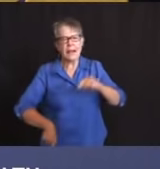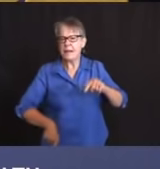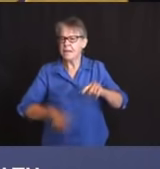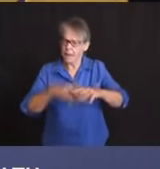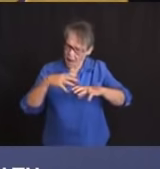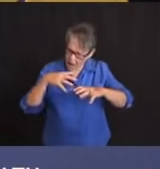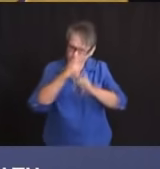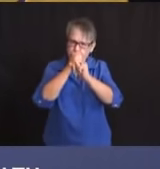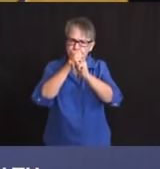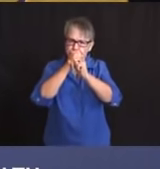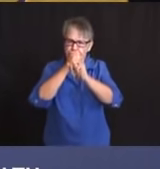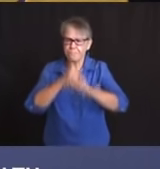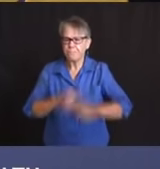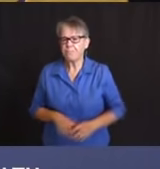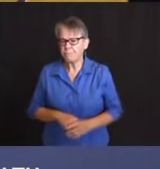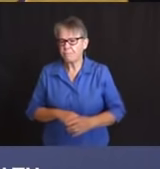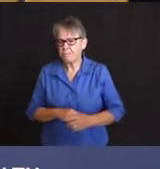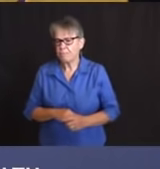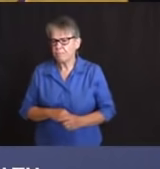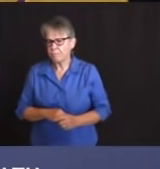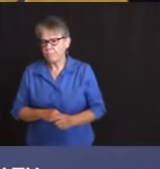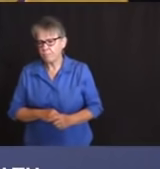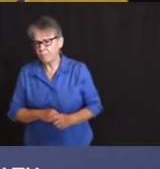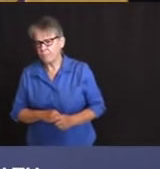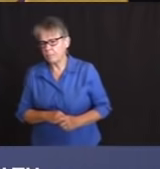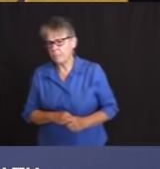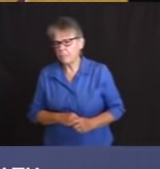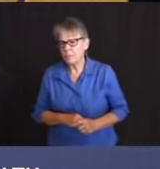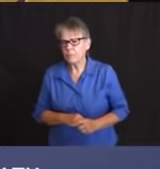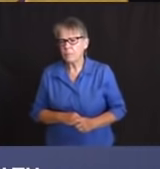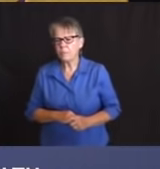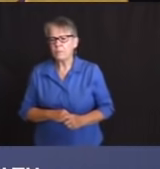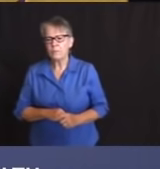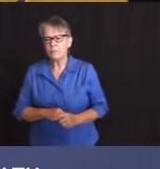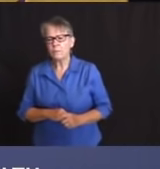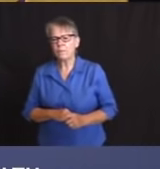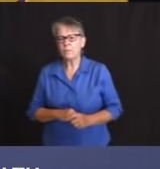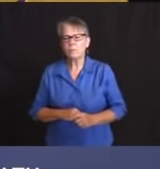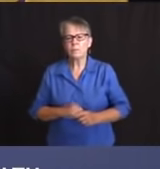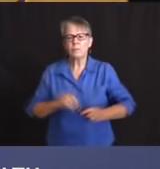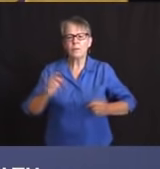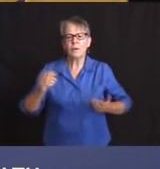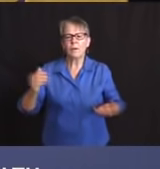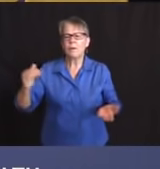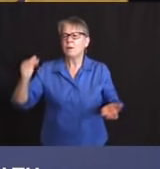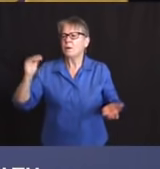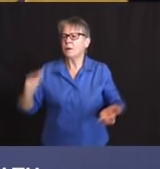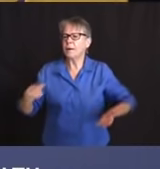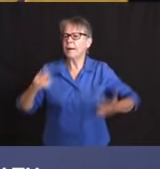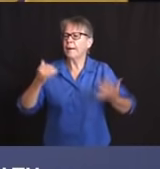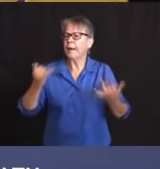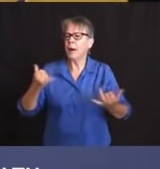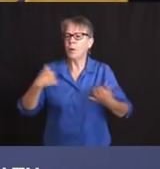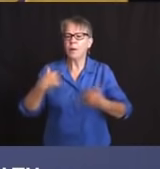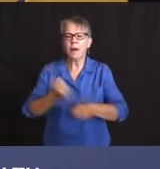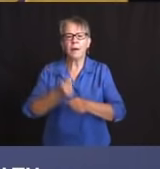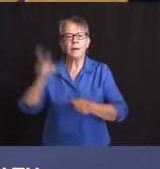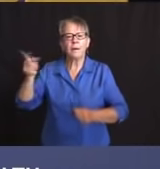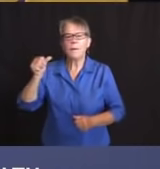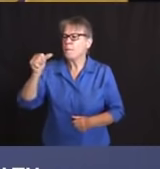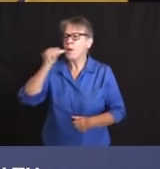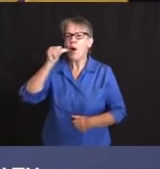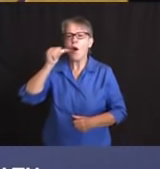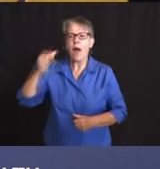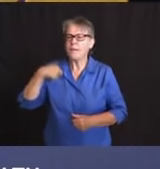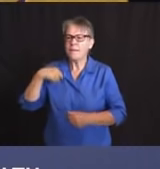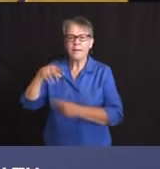CBS 3. We obtained video from over the weekend from a bar in Sea Isle that shows a whole bunch of